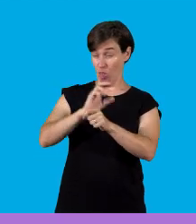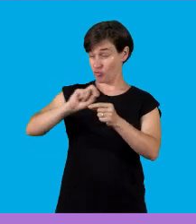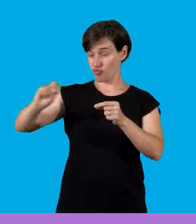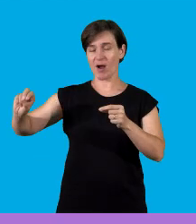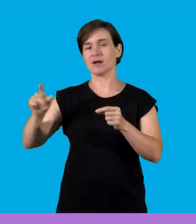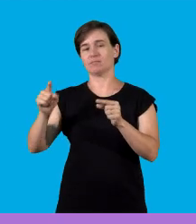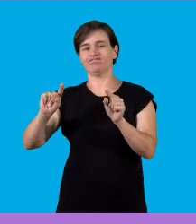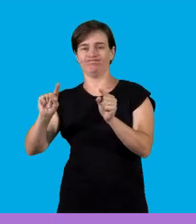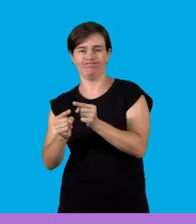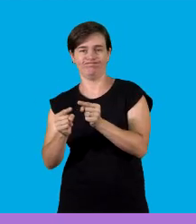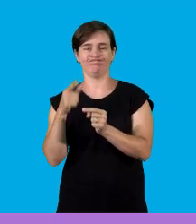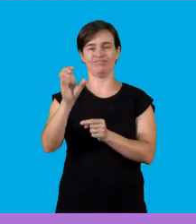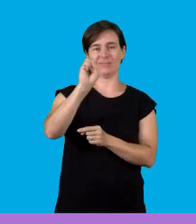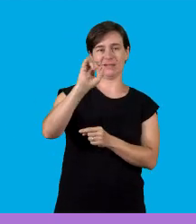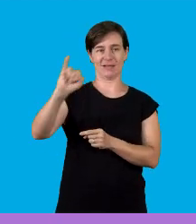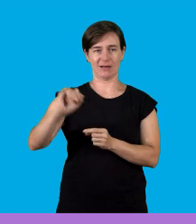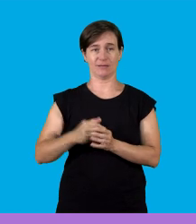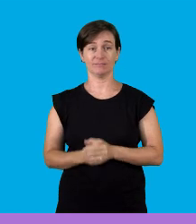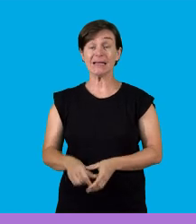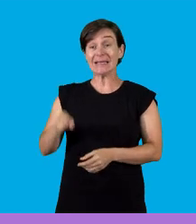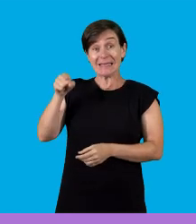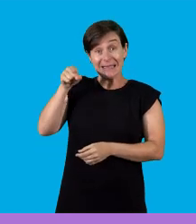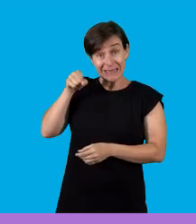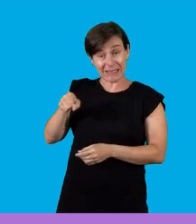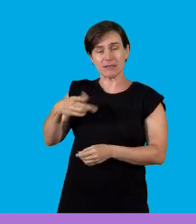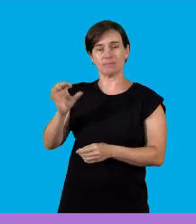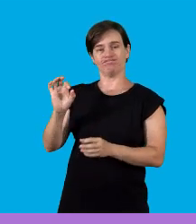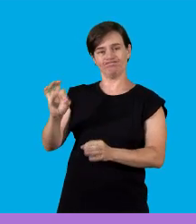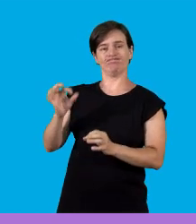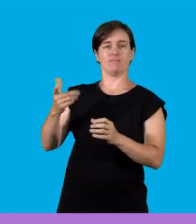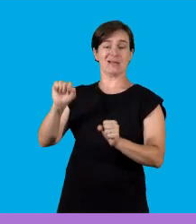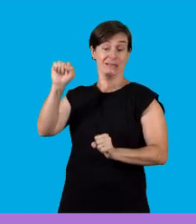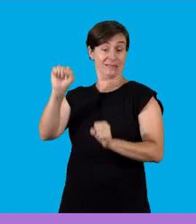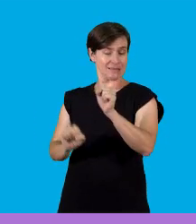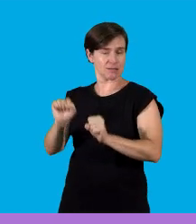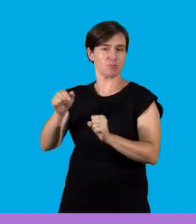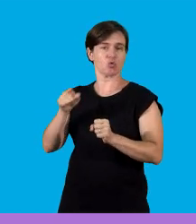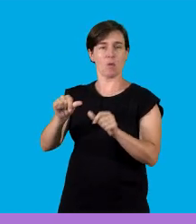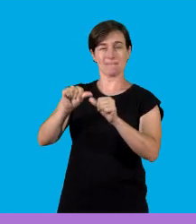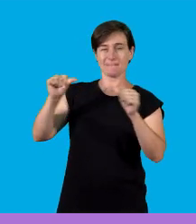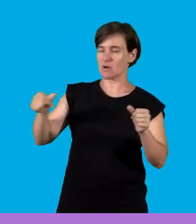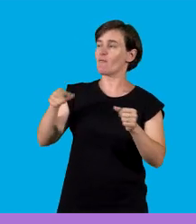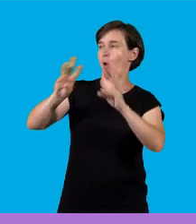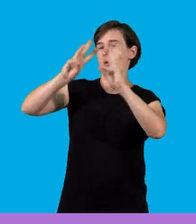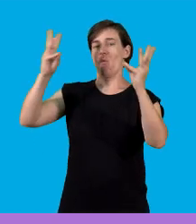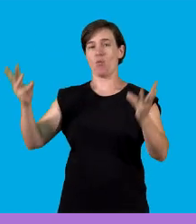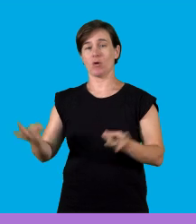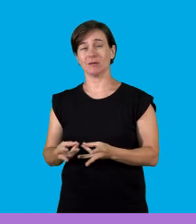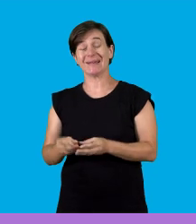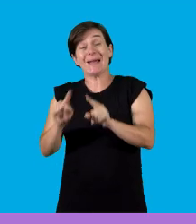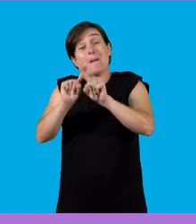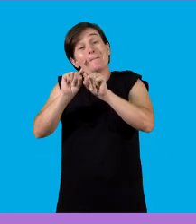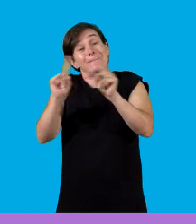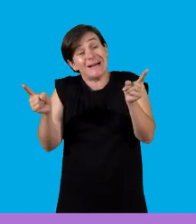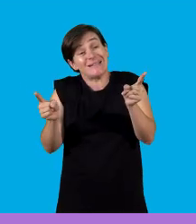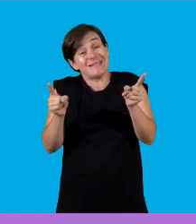SI. Okay? This is the unit that is officially adopted as the system of measurement around the world,